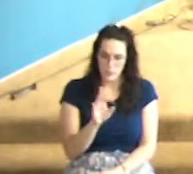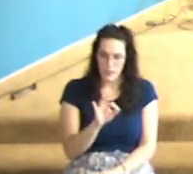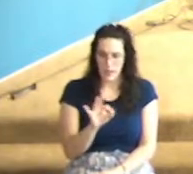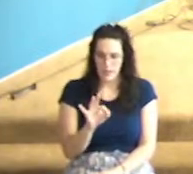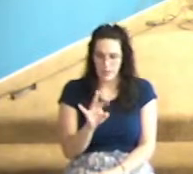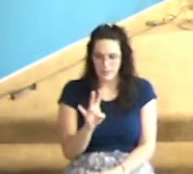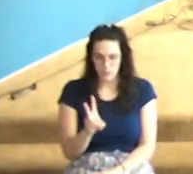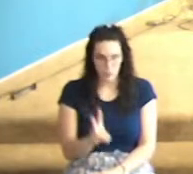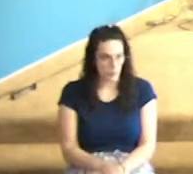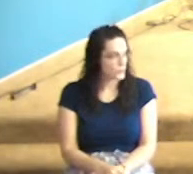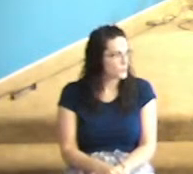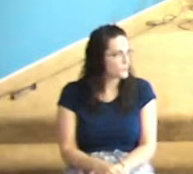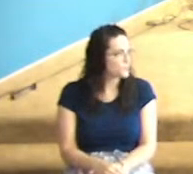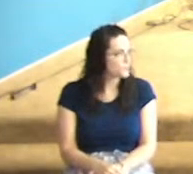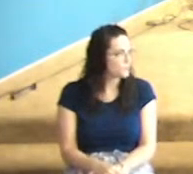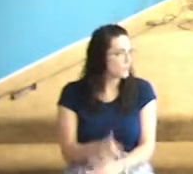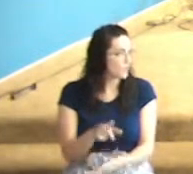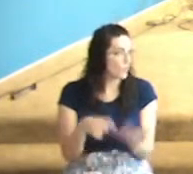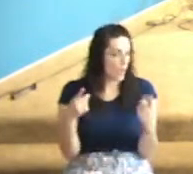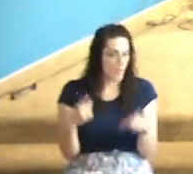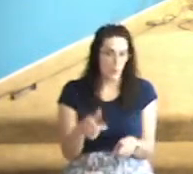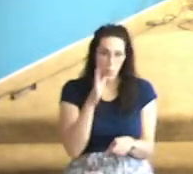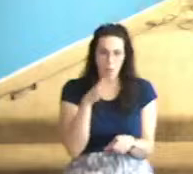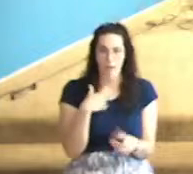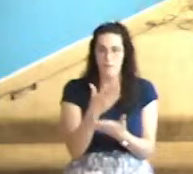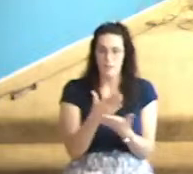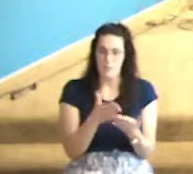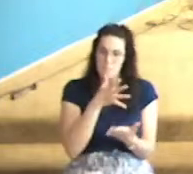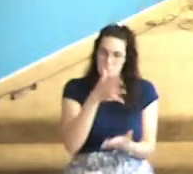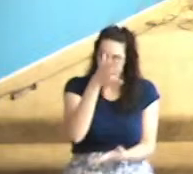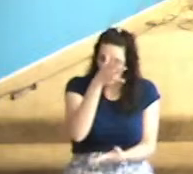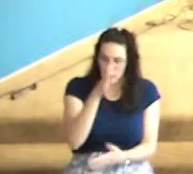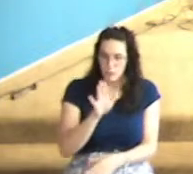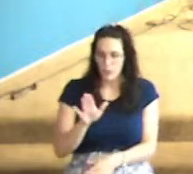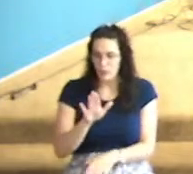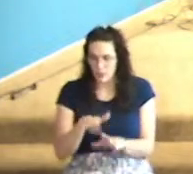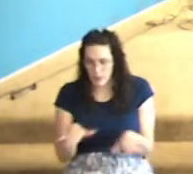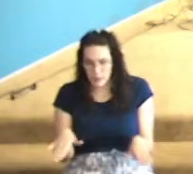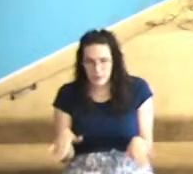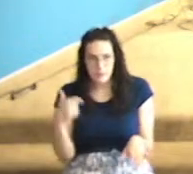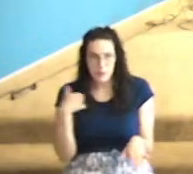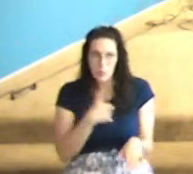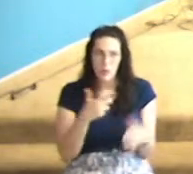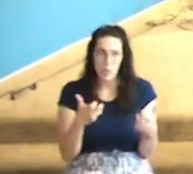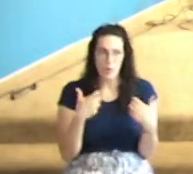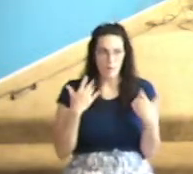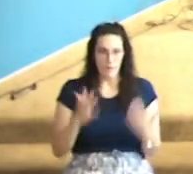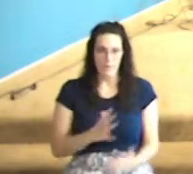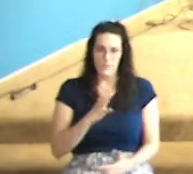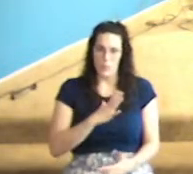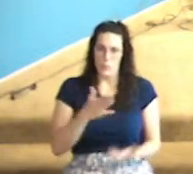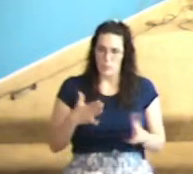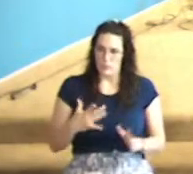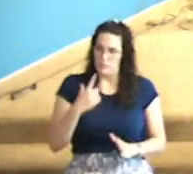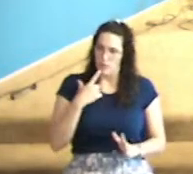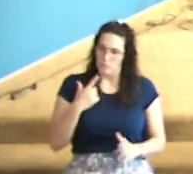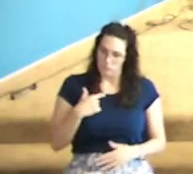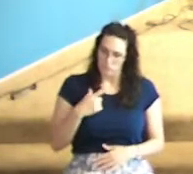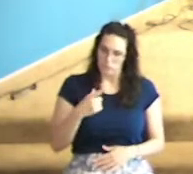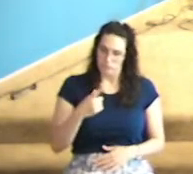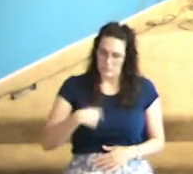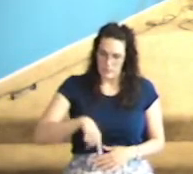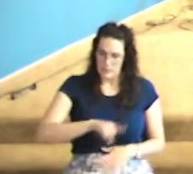833-612-9972. And so what's going to happen is we're going to have some parents and their kids, and we want to have a formal way to say that